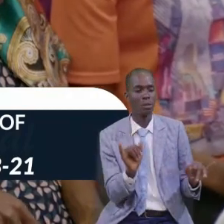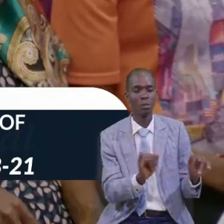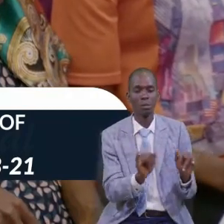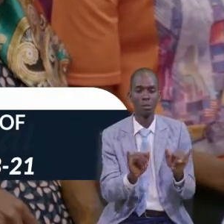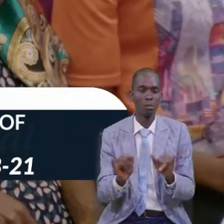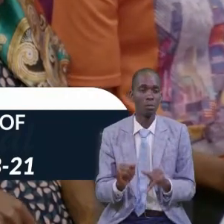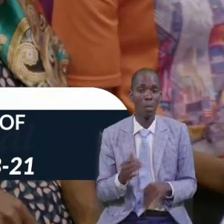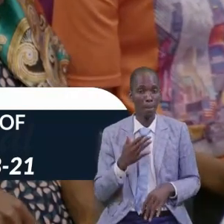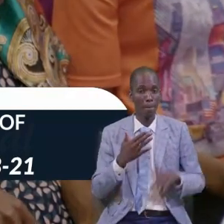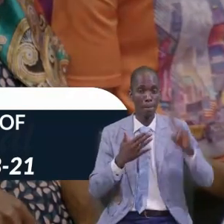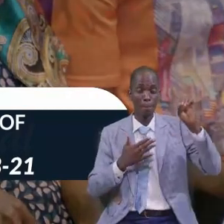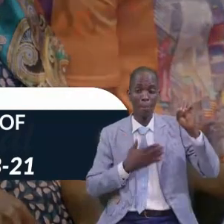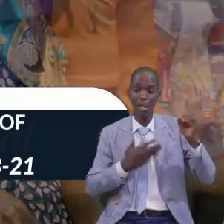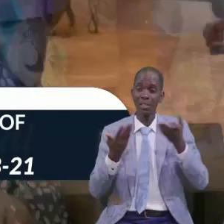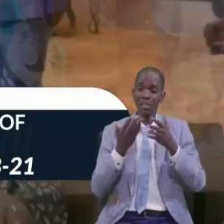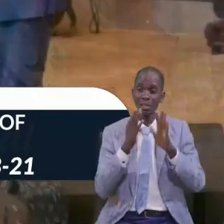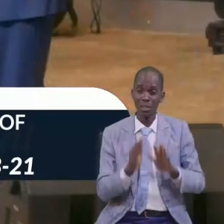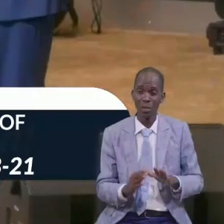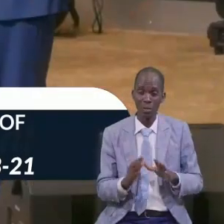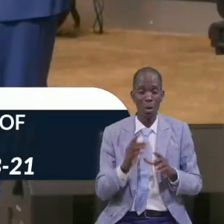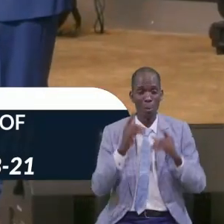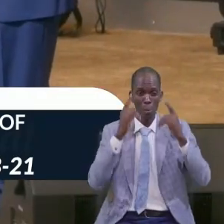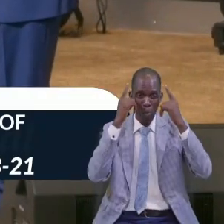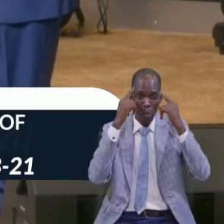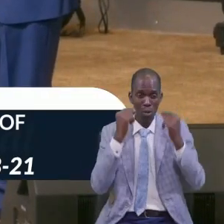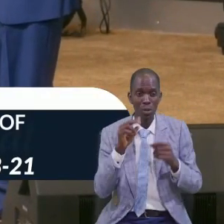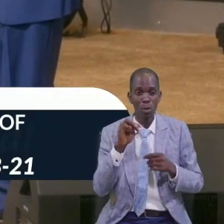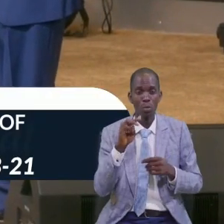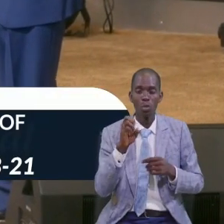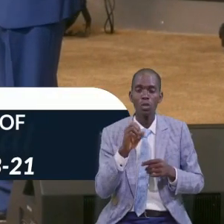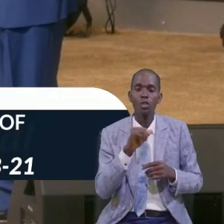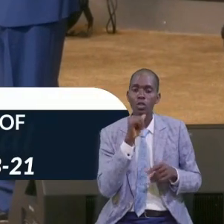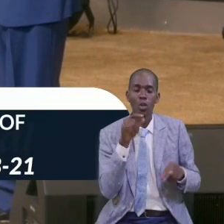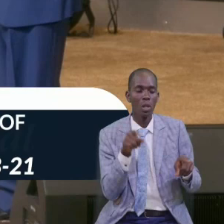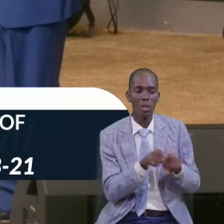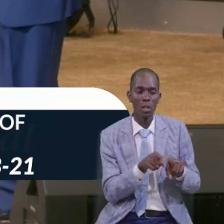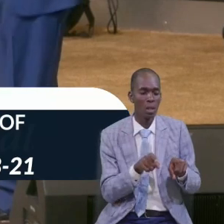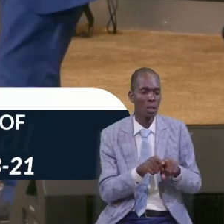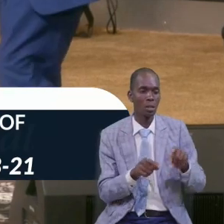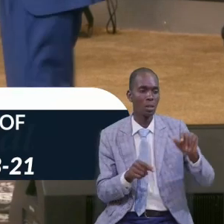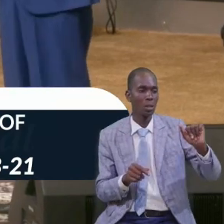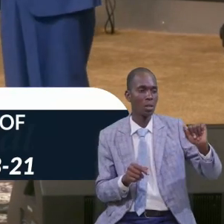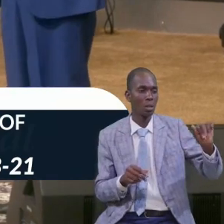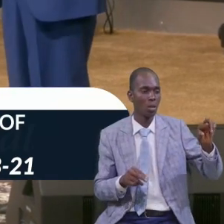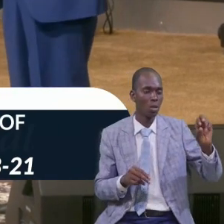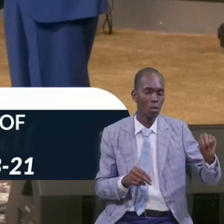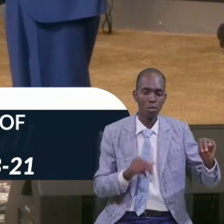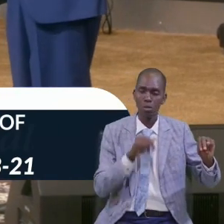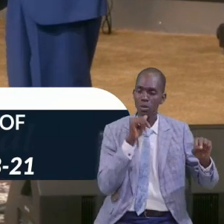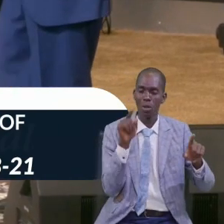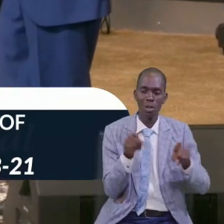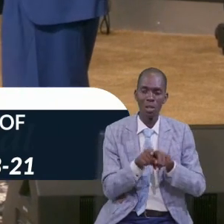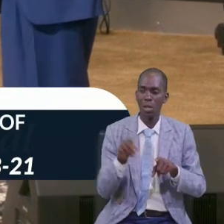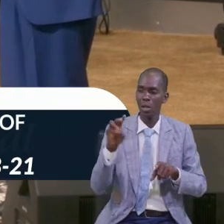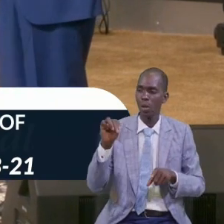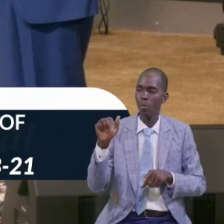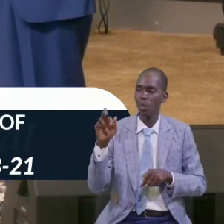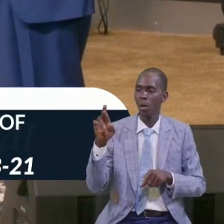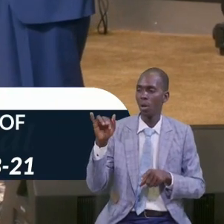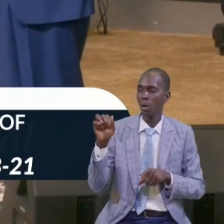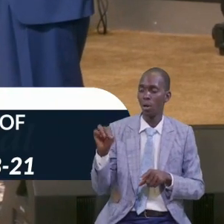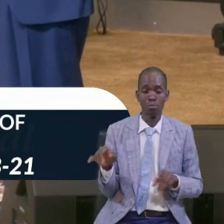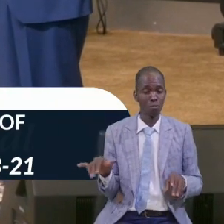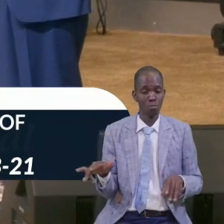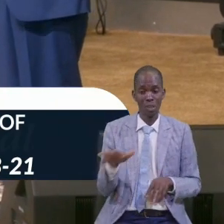My servant Moses is not so. It's not like Miriam. You see, they were the same parents,